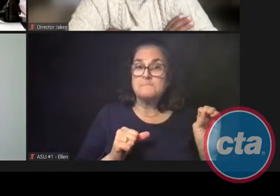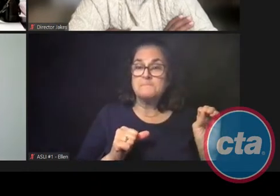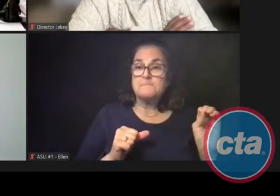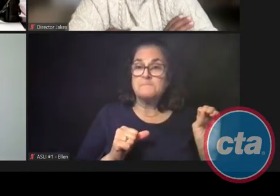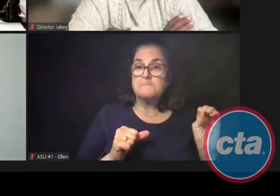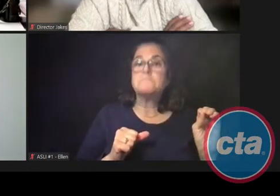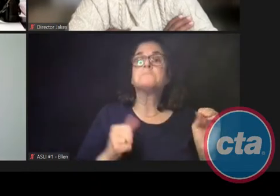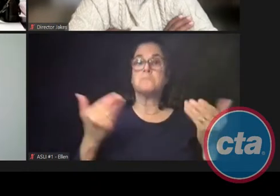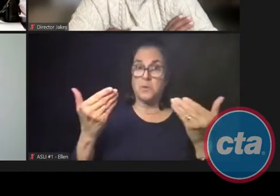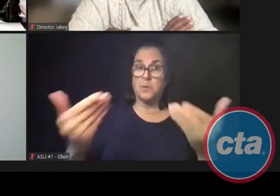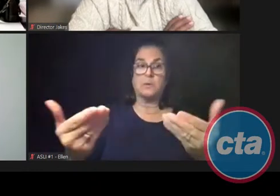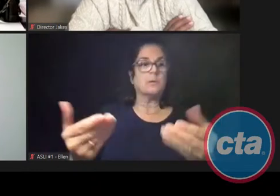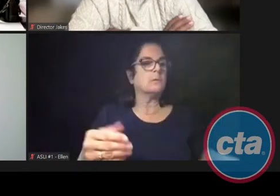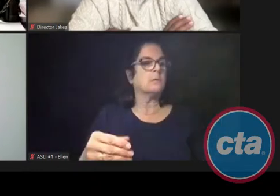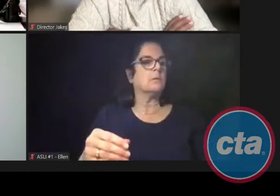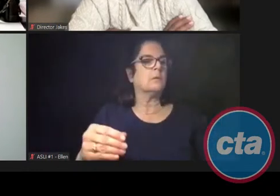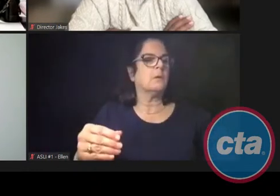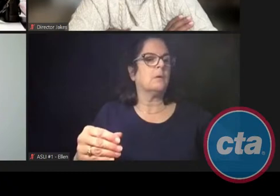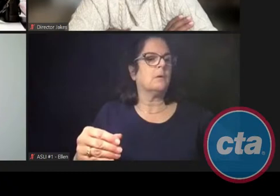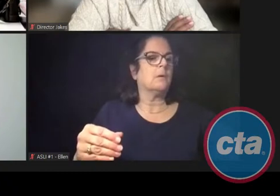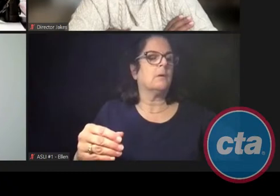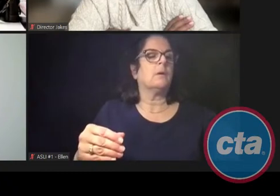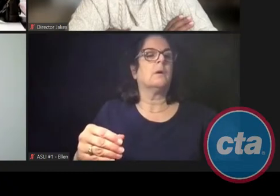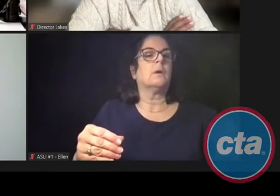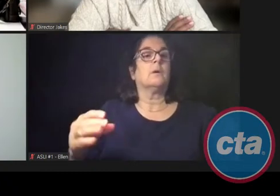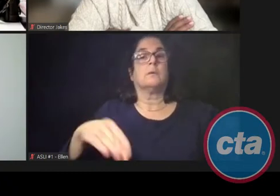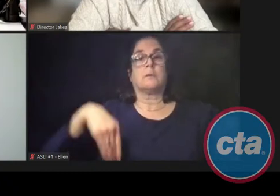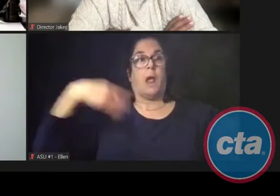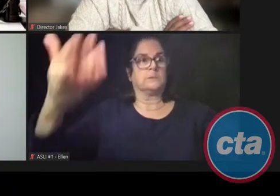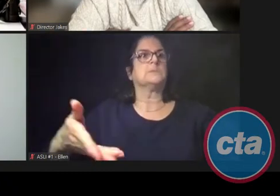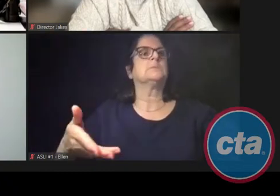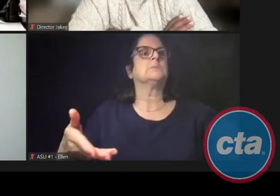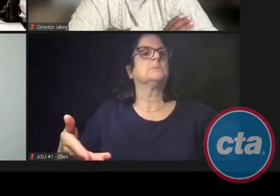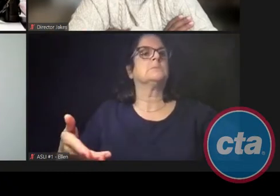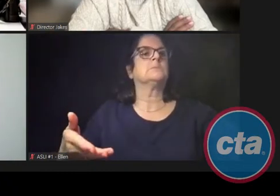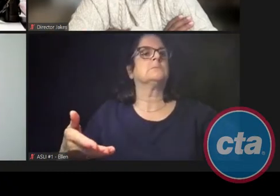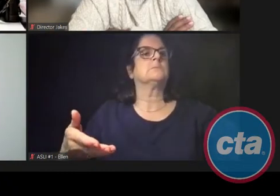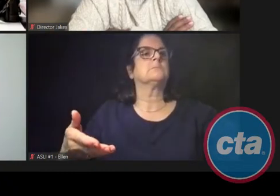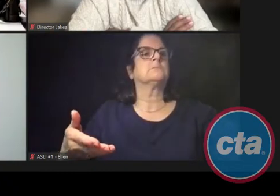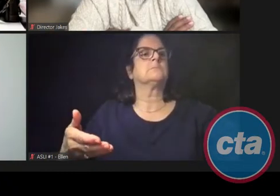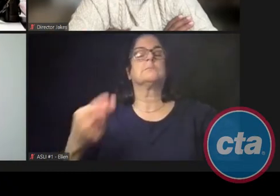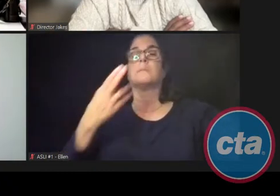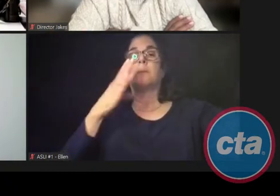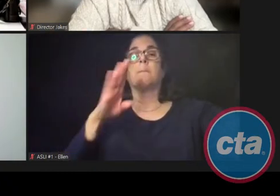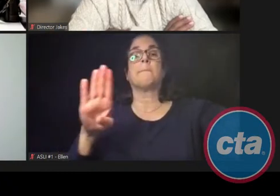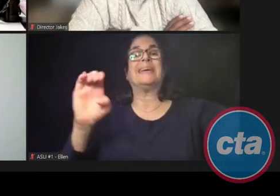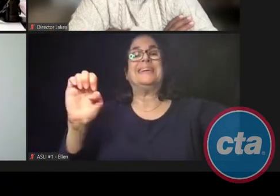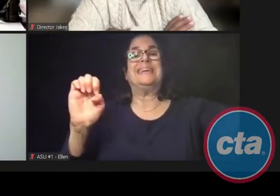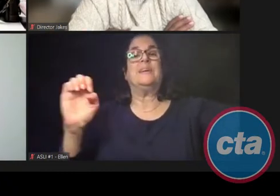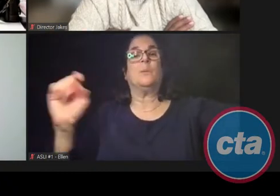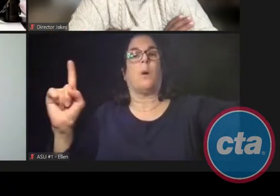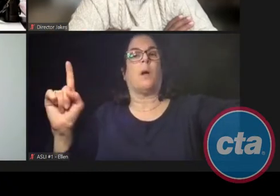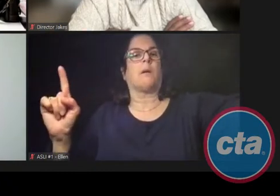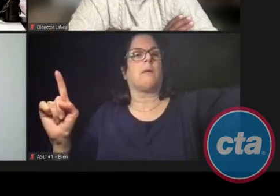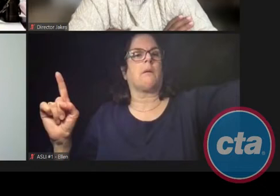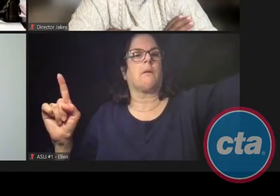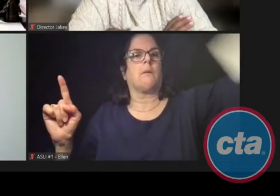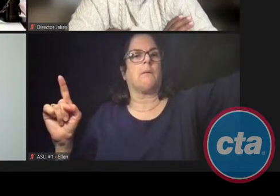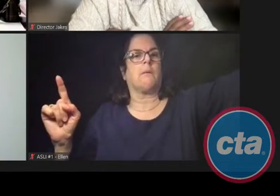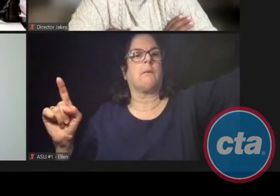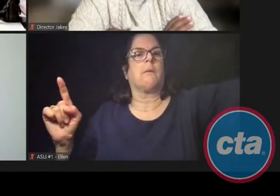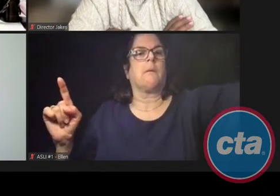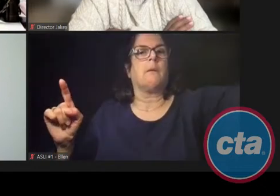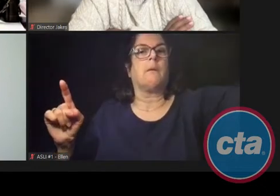We may proceed to E1 then, Chairman. Our next order of business is the review of contract number E1, a printing